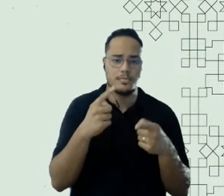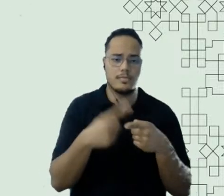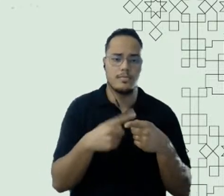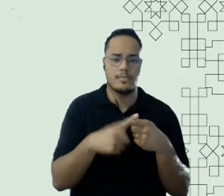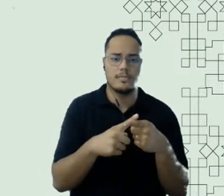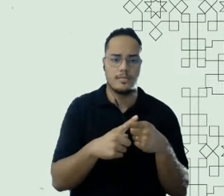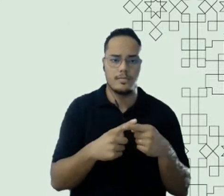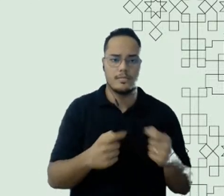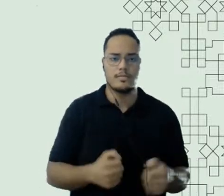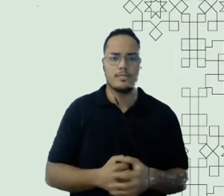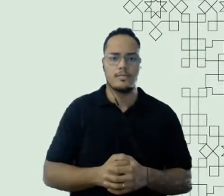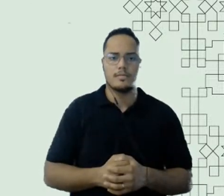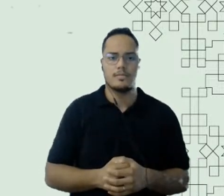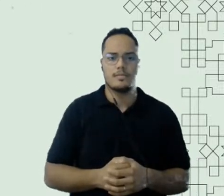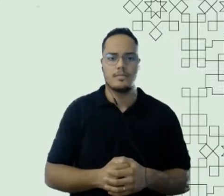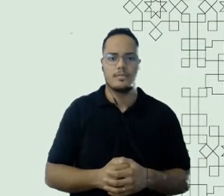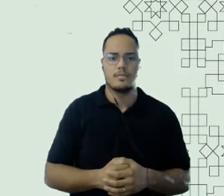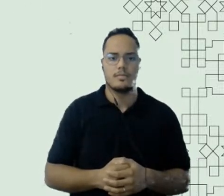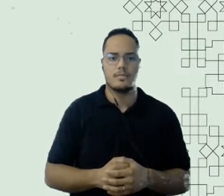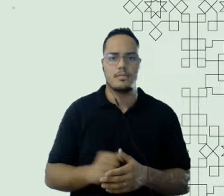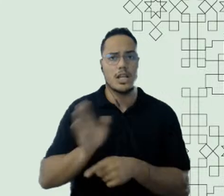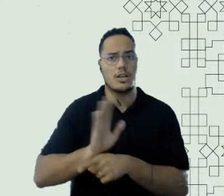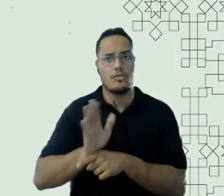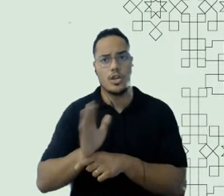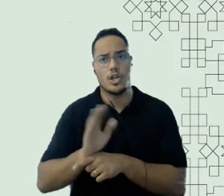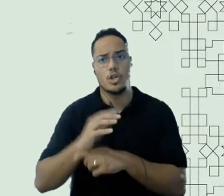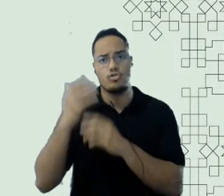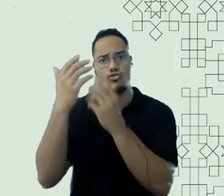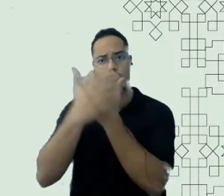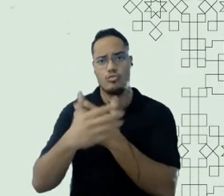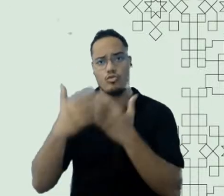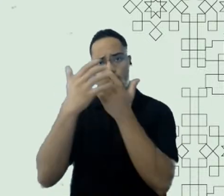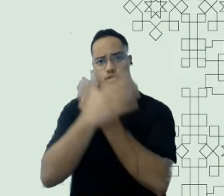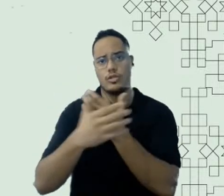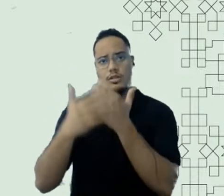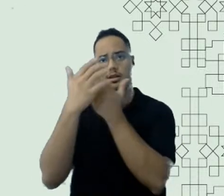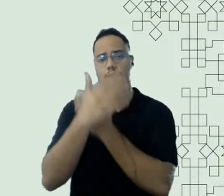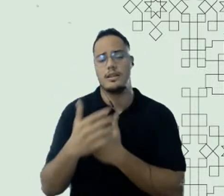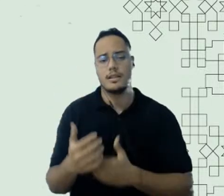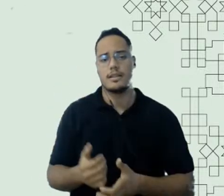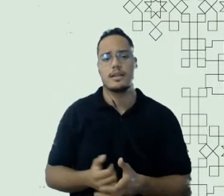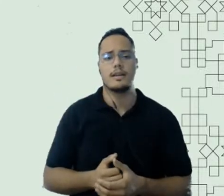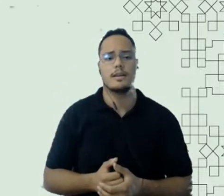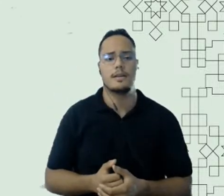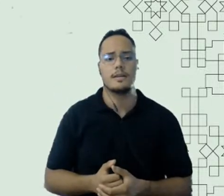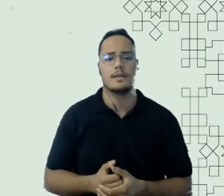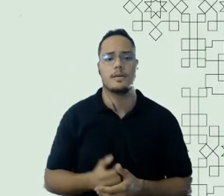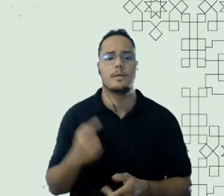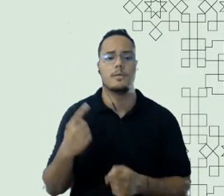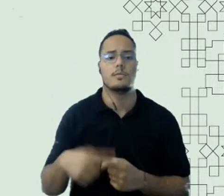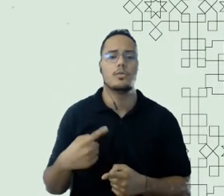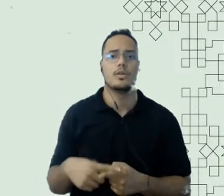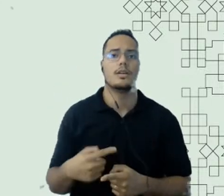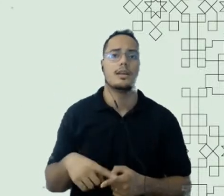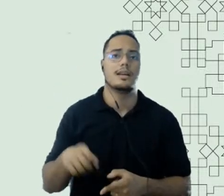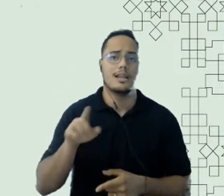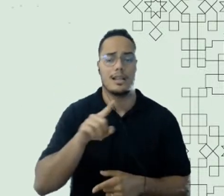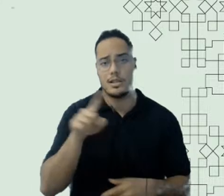owners on YouTube. So, you know, I think that shows that things could go wrong if at some point, you